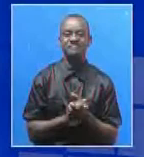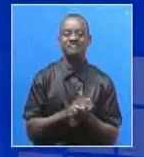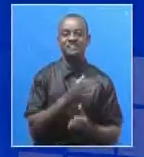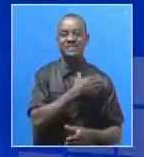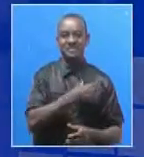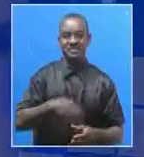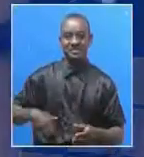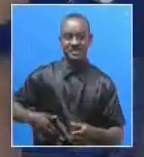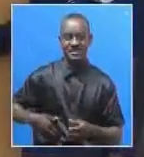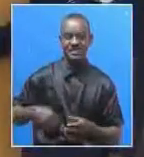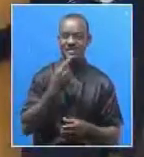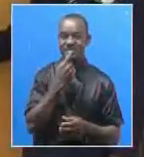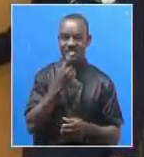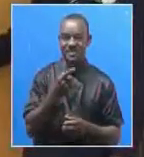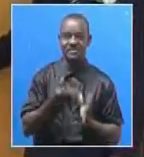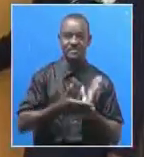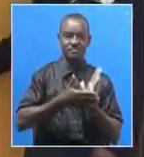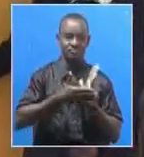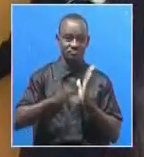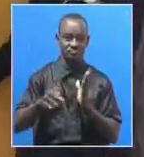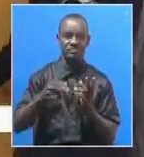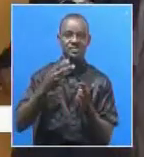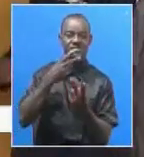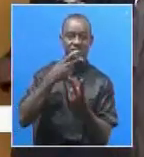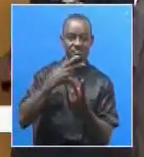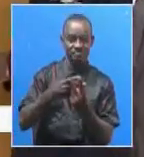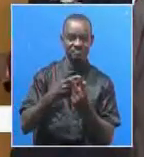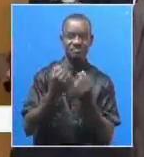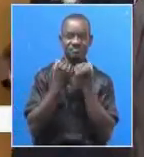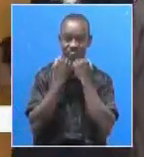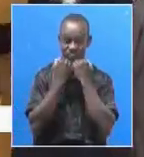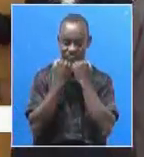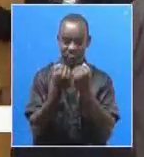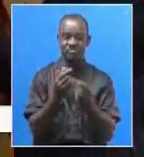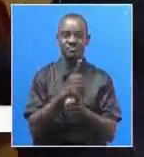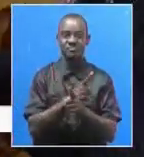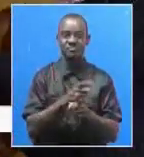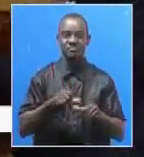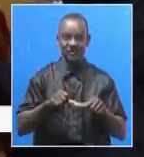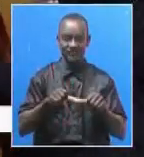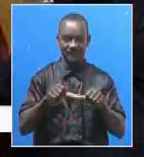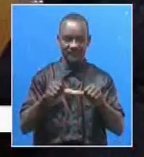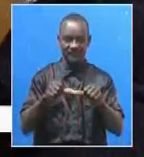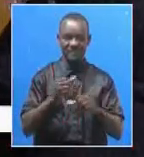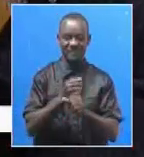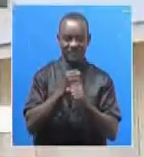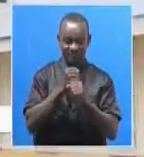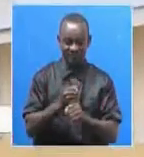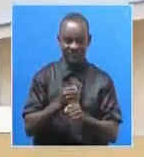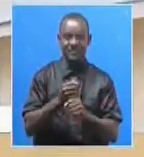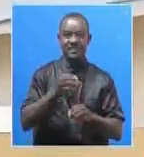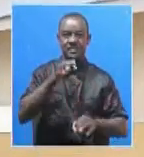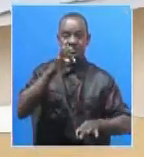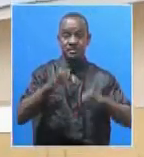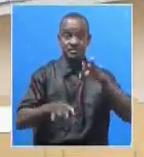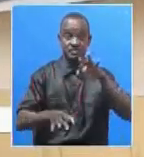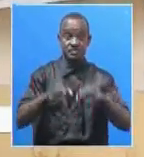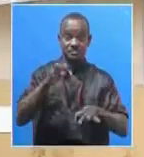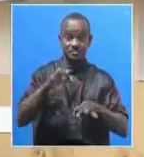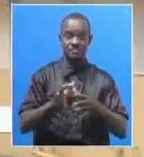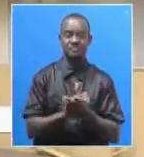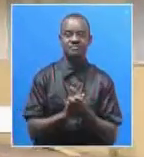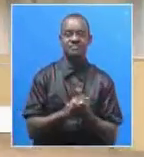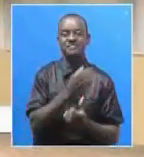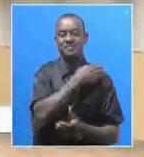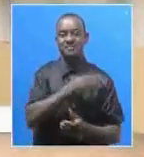The head of state stressed that the opening of the facility was part of government's ongoing efforts to strengthen Namibia's criminal justice